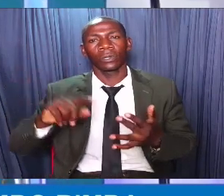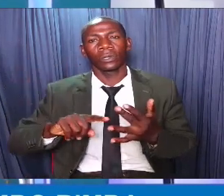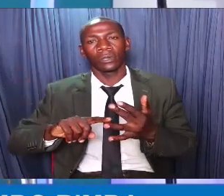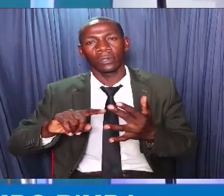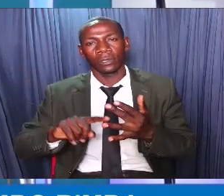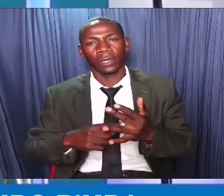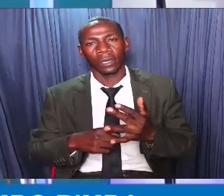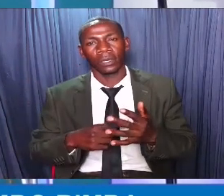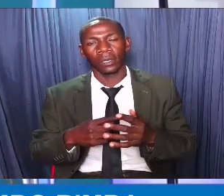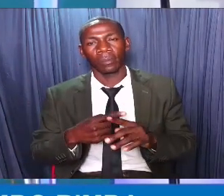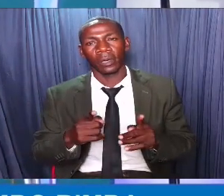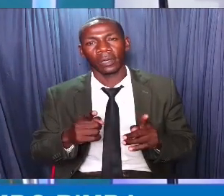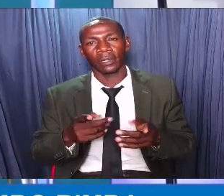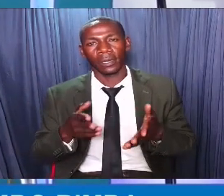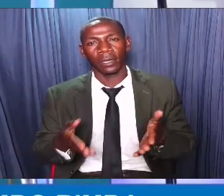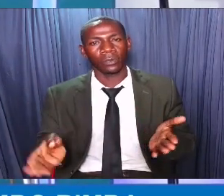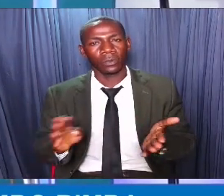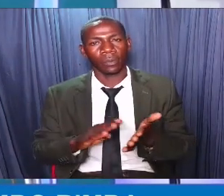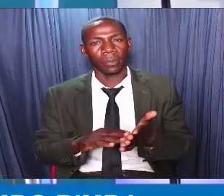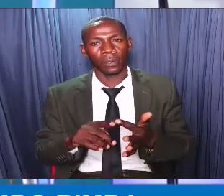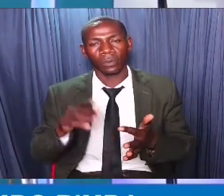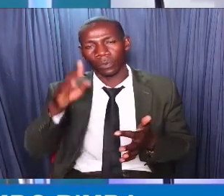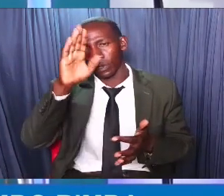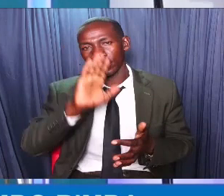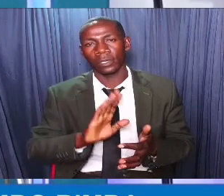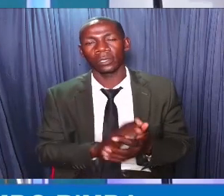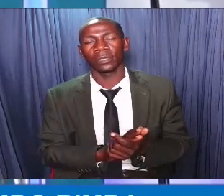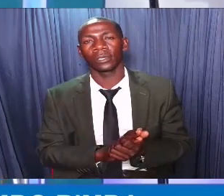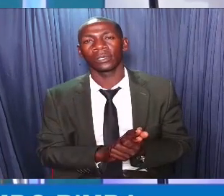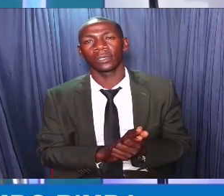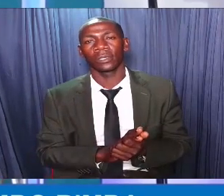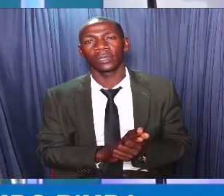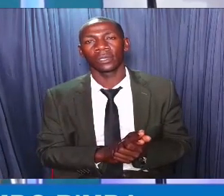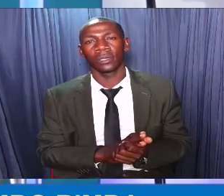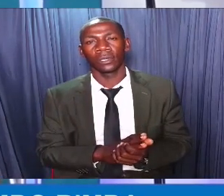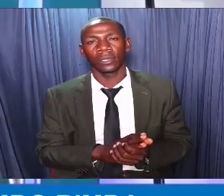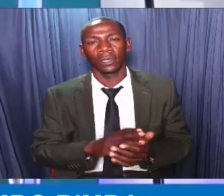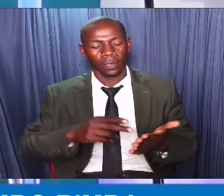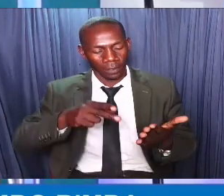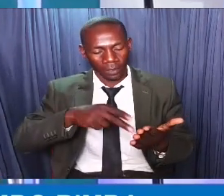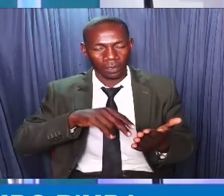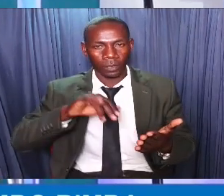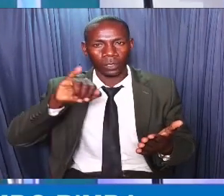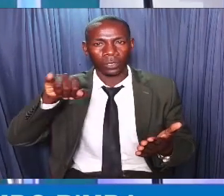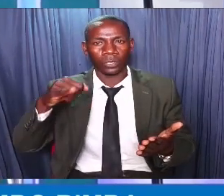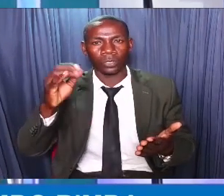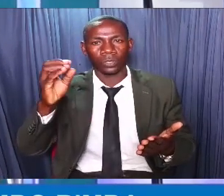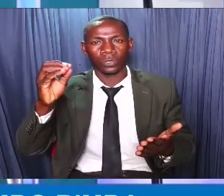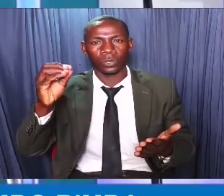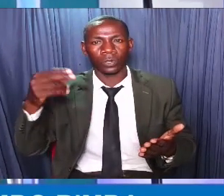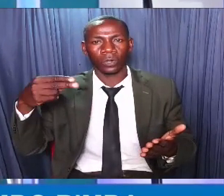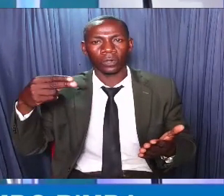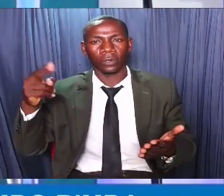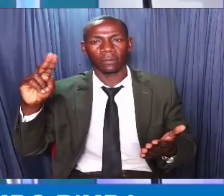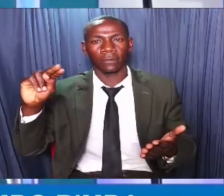lengo langu leo ni kumrudia Mungu bado. My topic today is returning unto God. Tusomee Johana 4:46 uteremke hapo